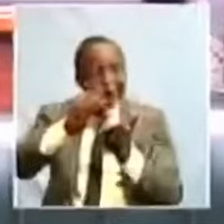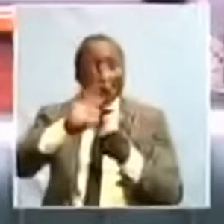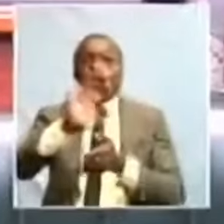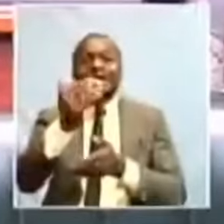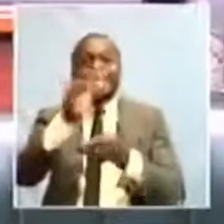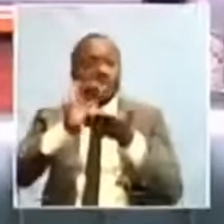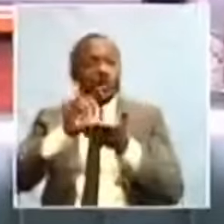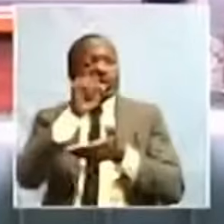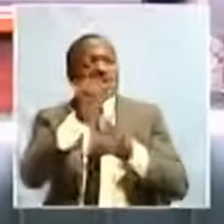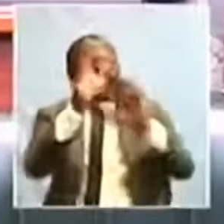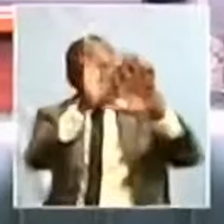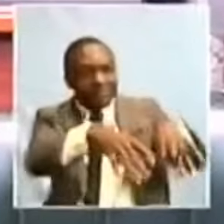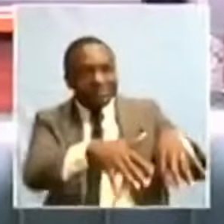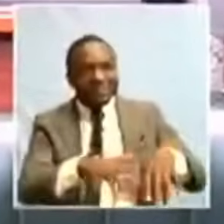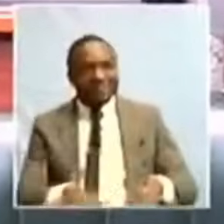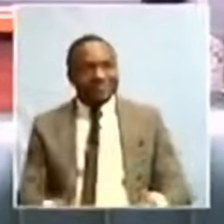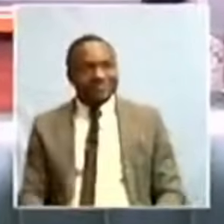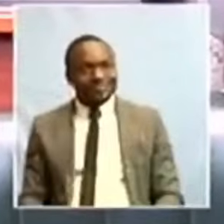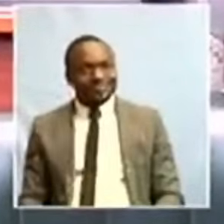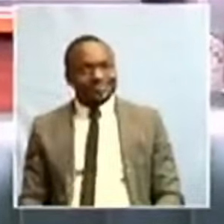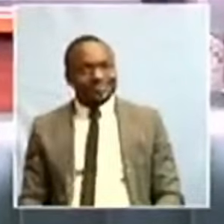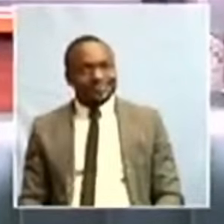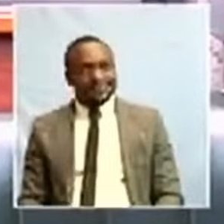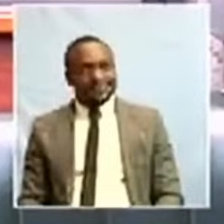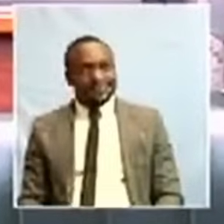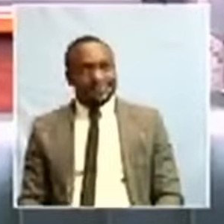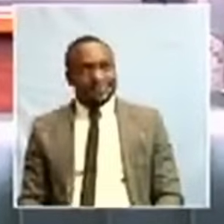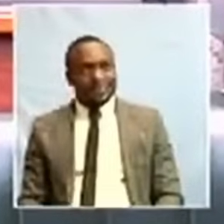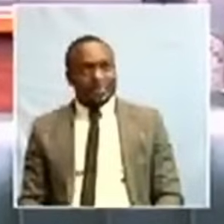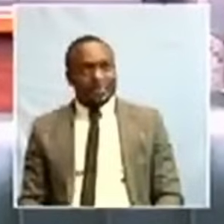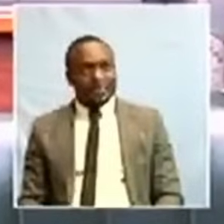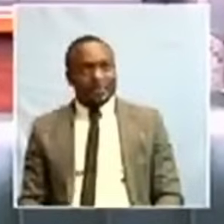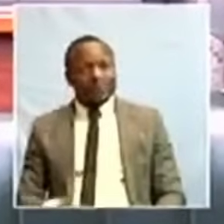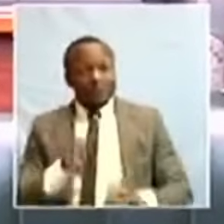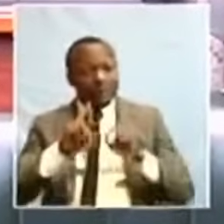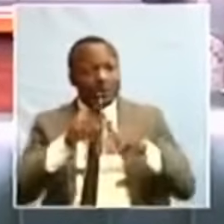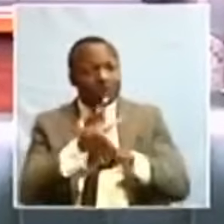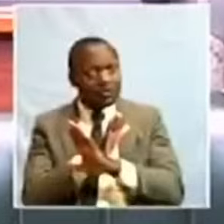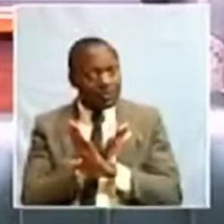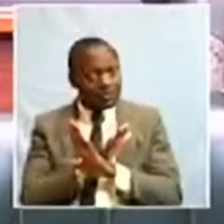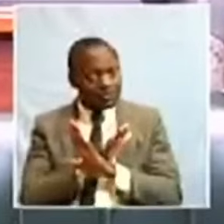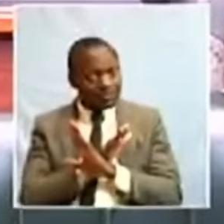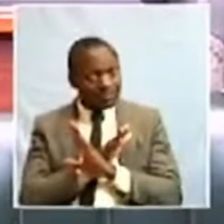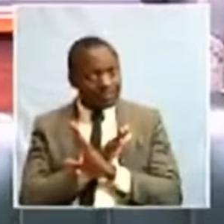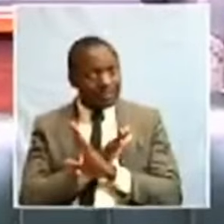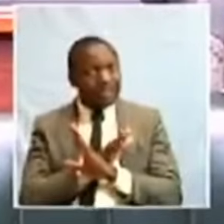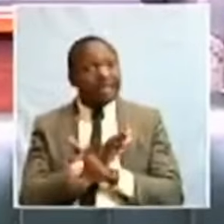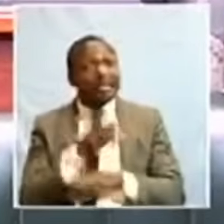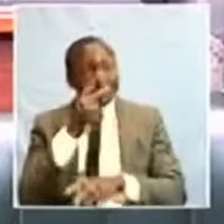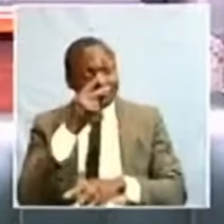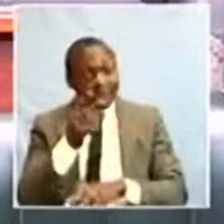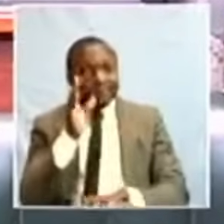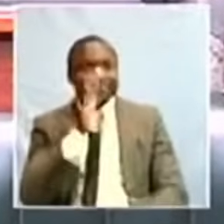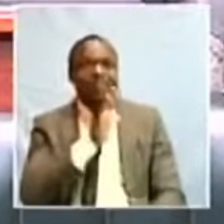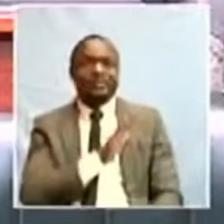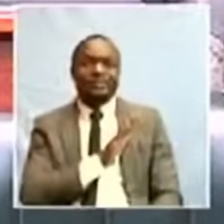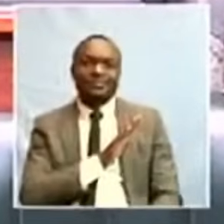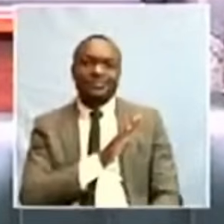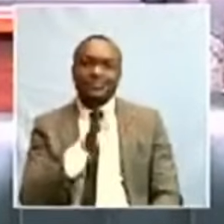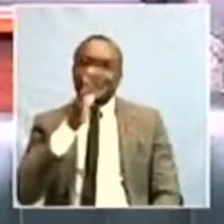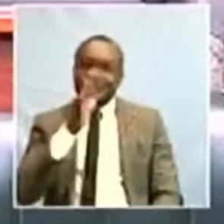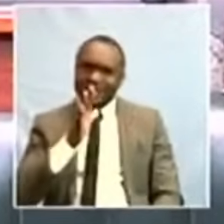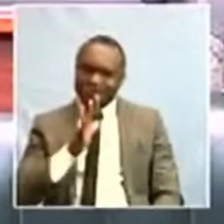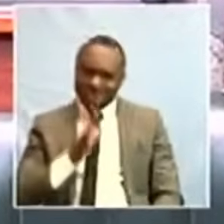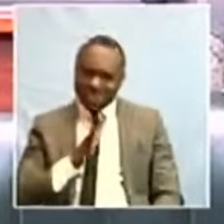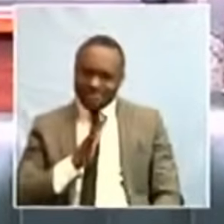you left for the sake of the Zambian people. And they have seen it. Madam,